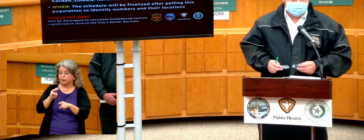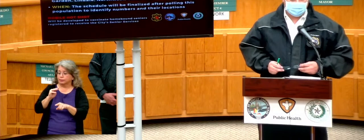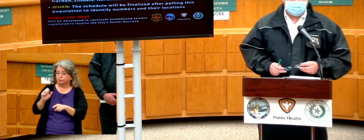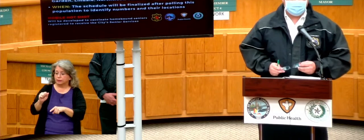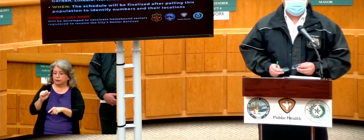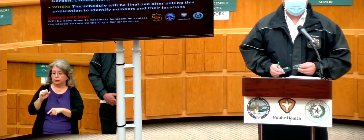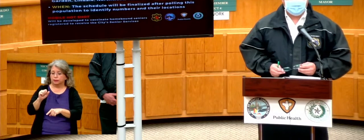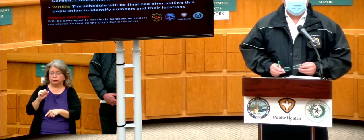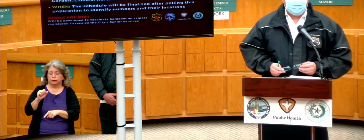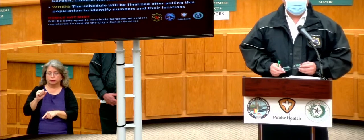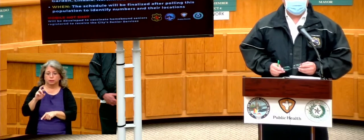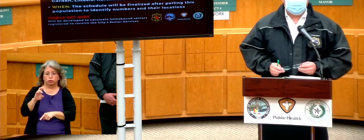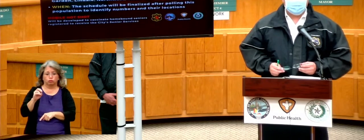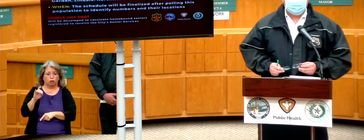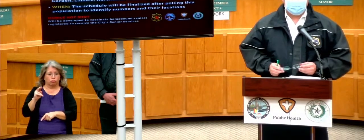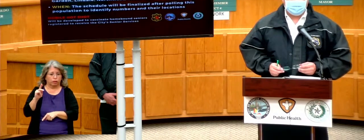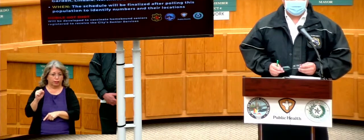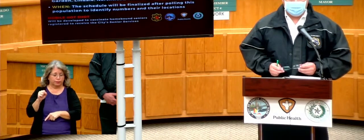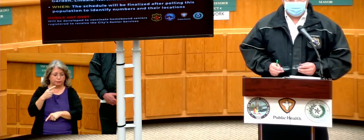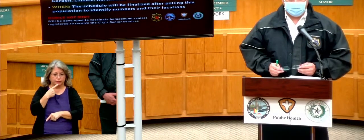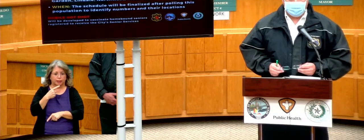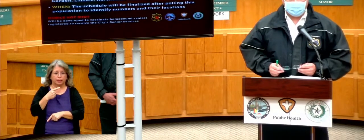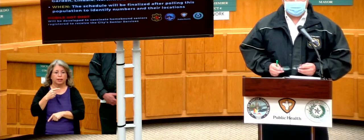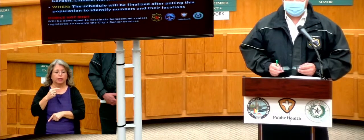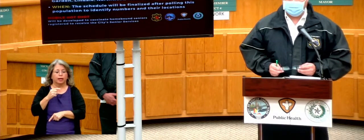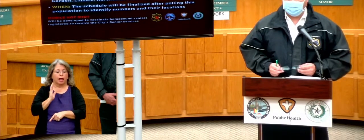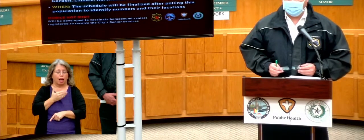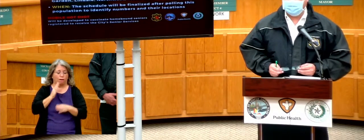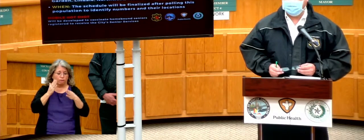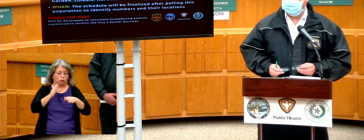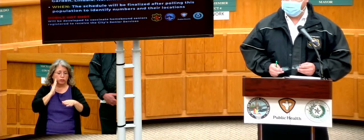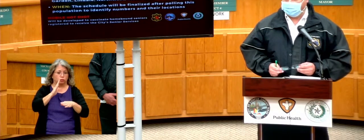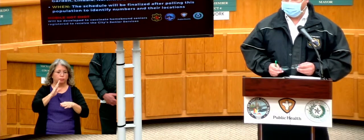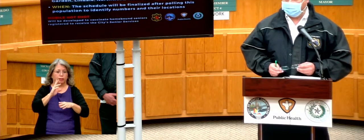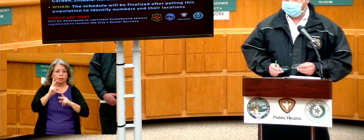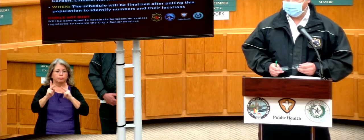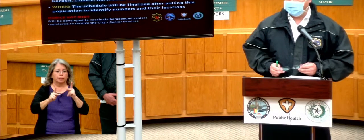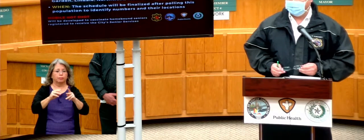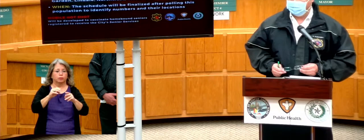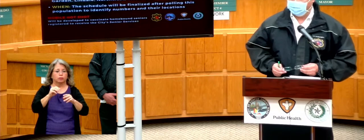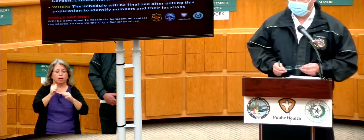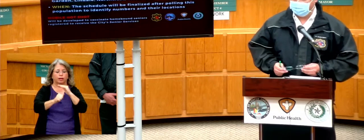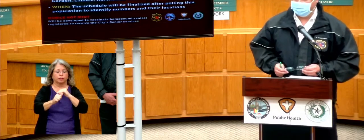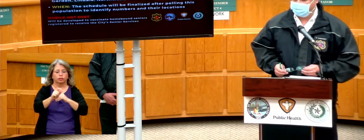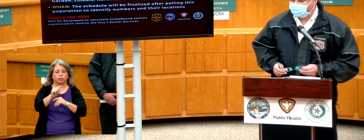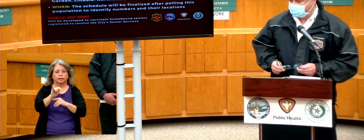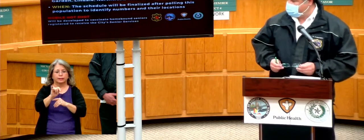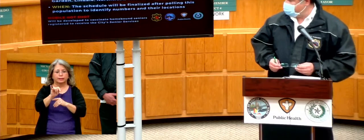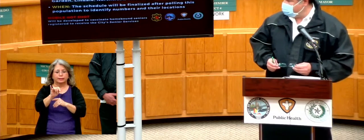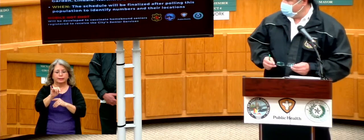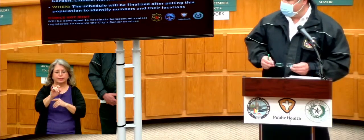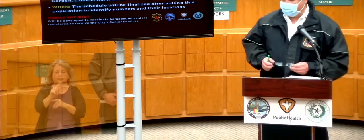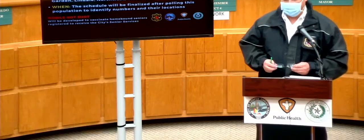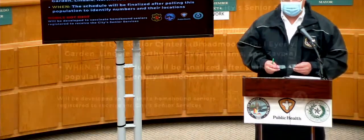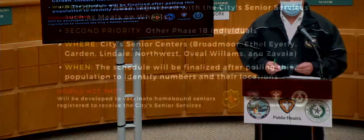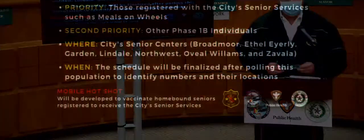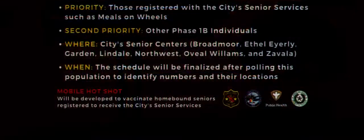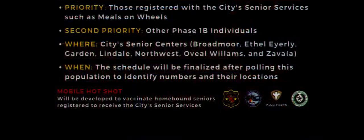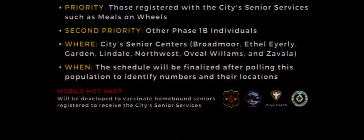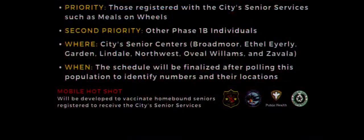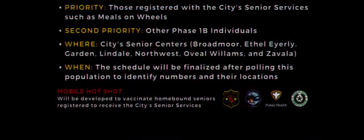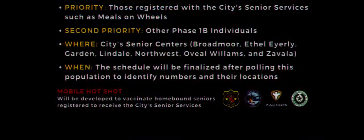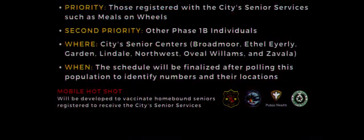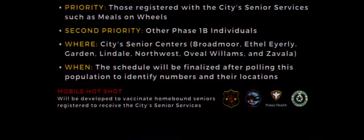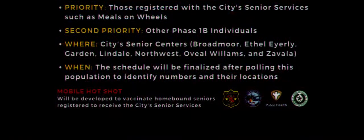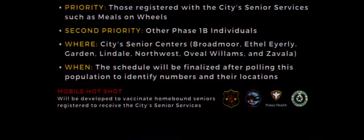focus is going to be on those folks that fall under the Tier 1B category. We won't redefine that, as that's already been defined a few